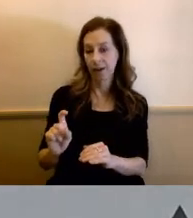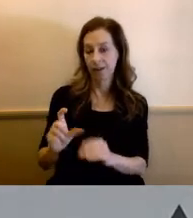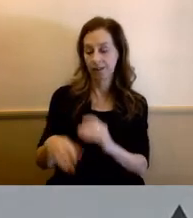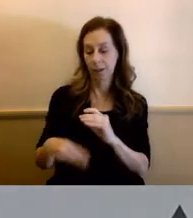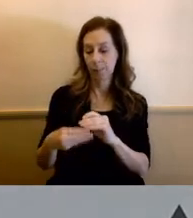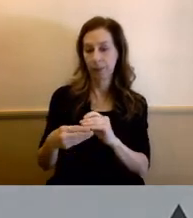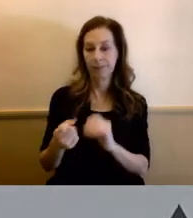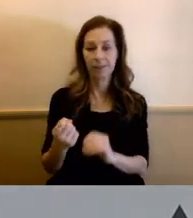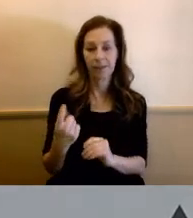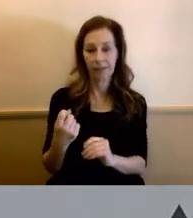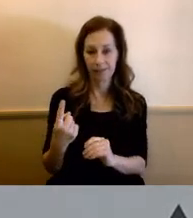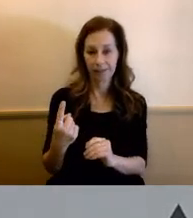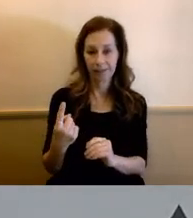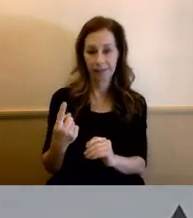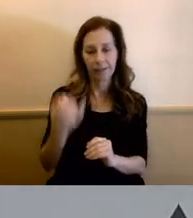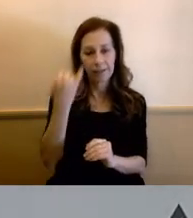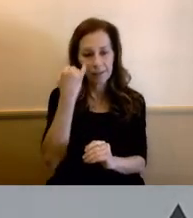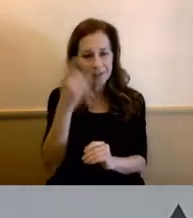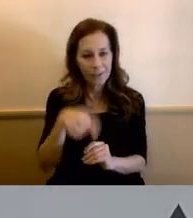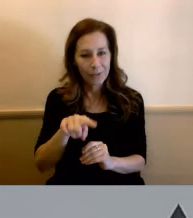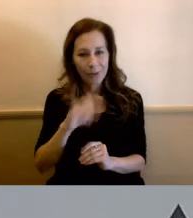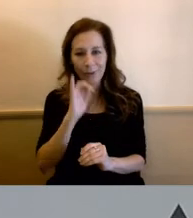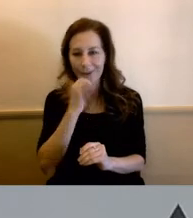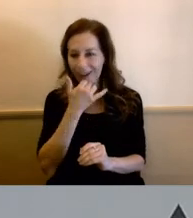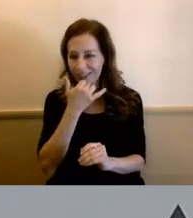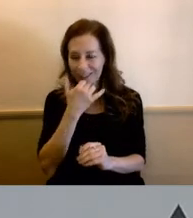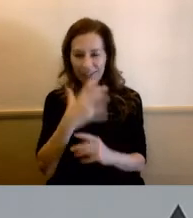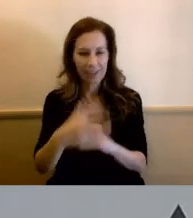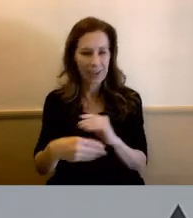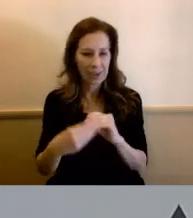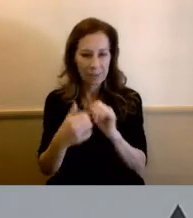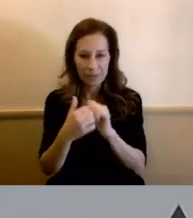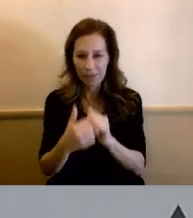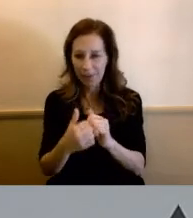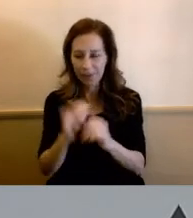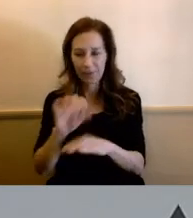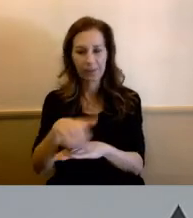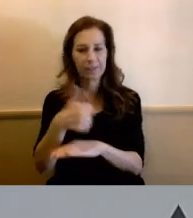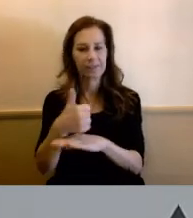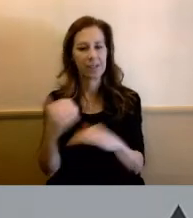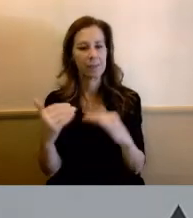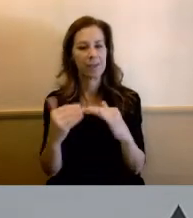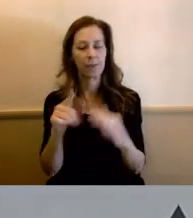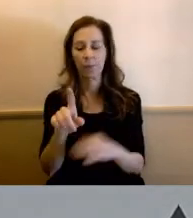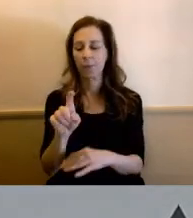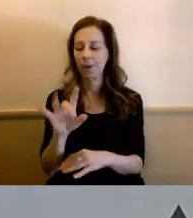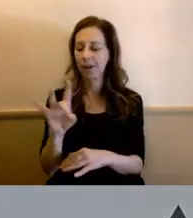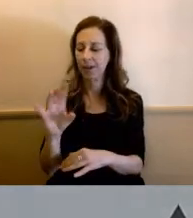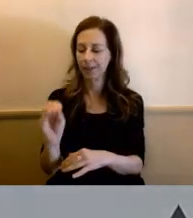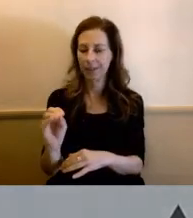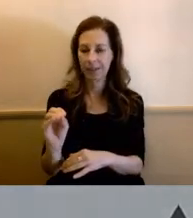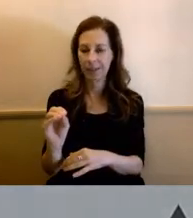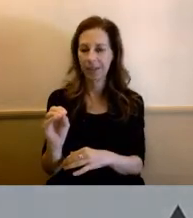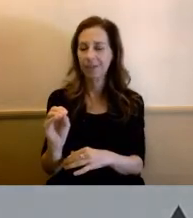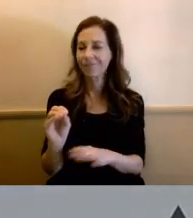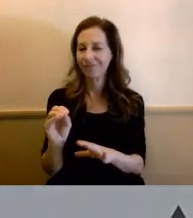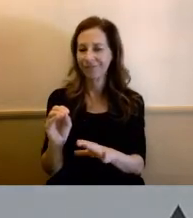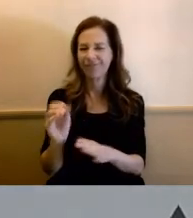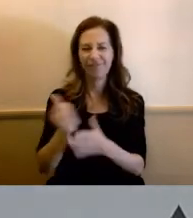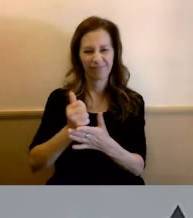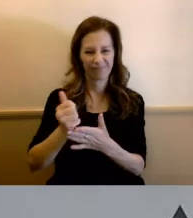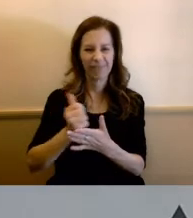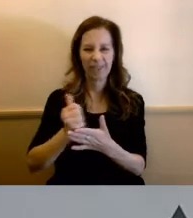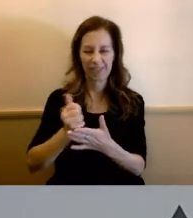If you accidentally added them together and set them equal to 180, go ahead and erase that and pause